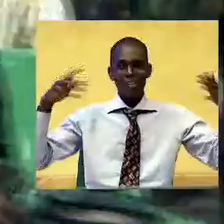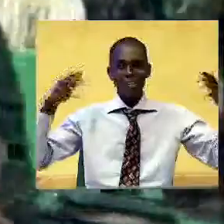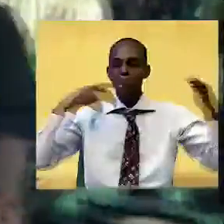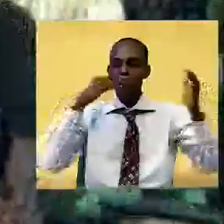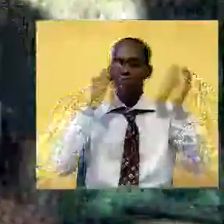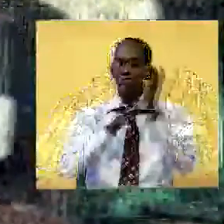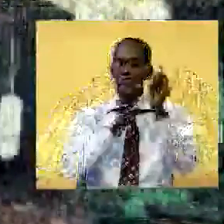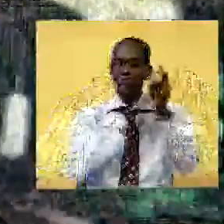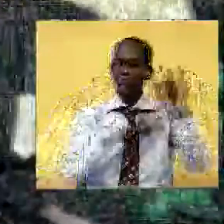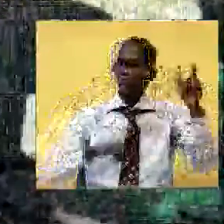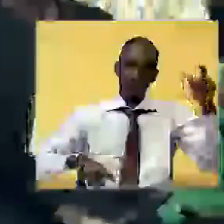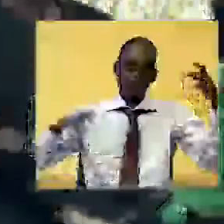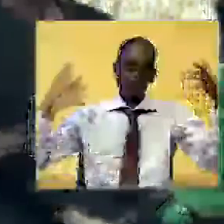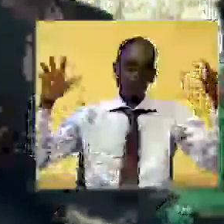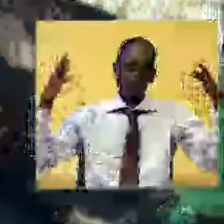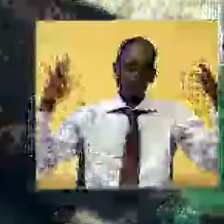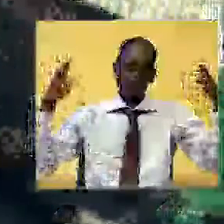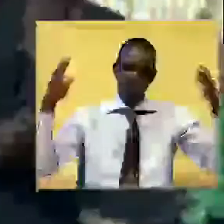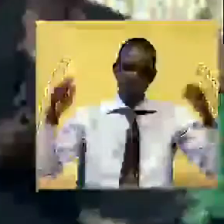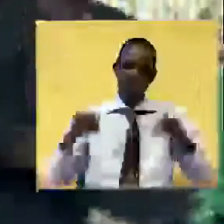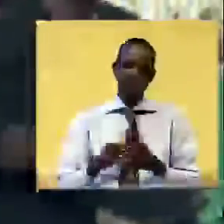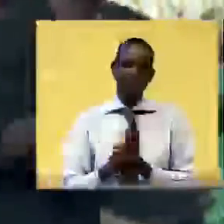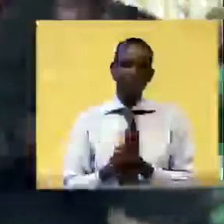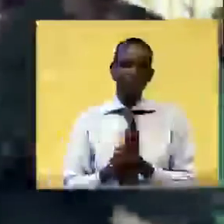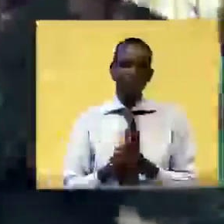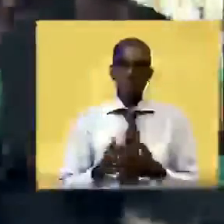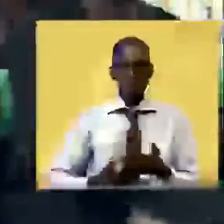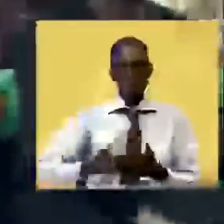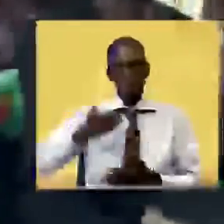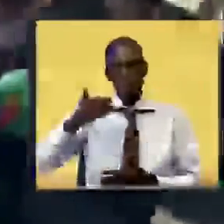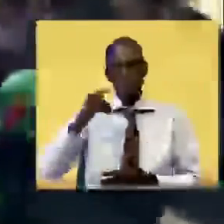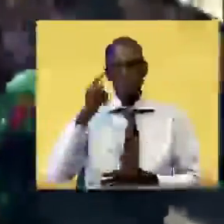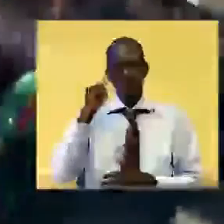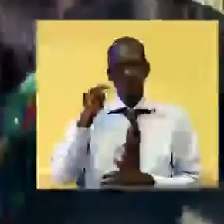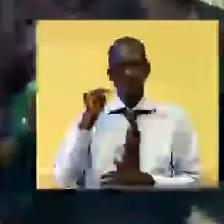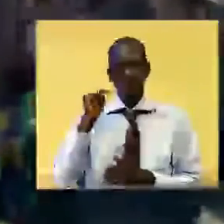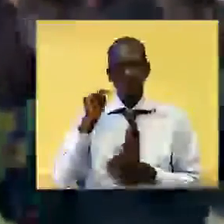Put your hand together for Jesus.